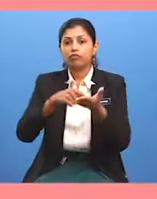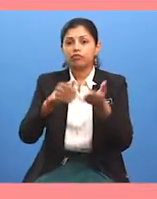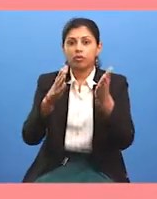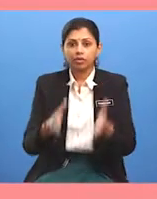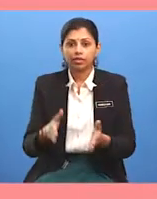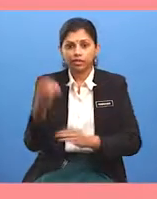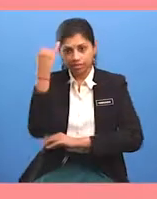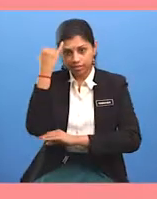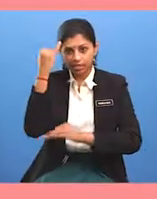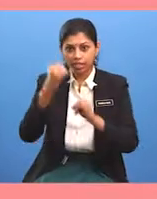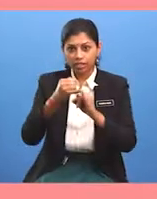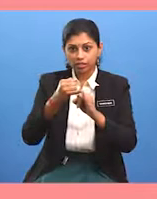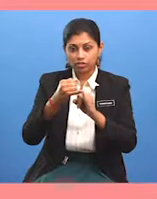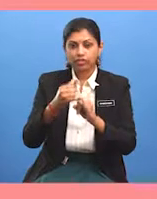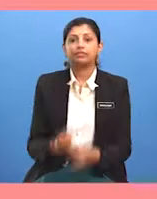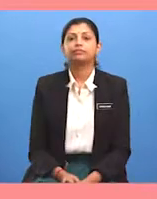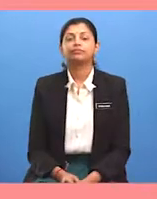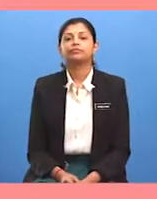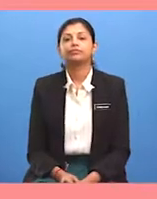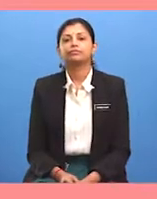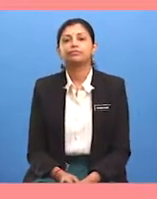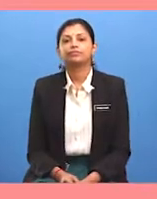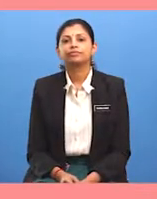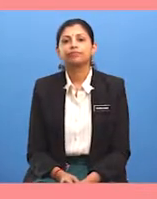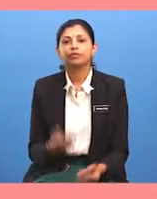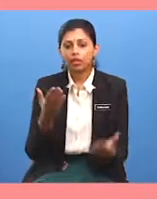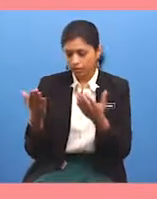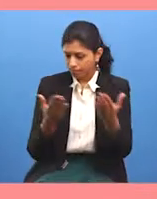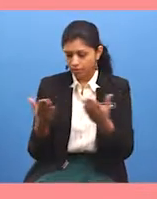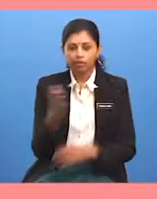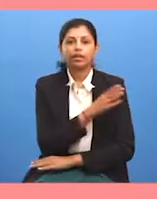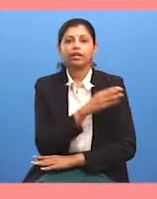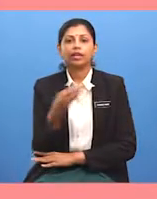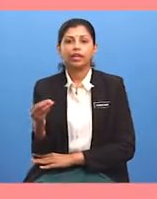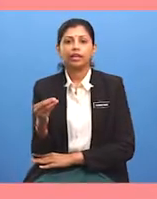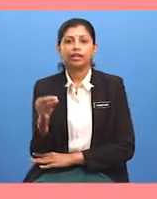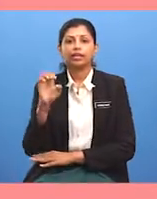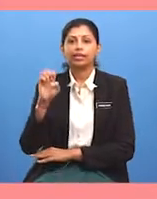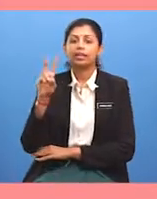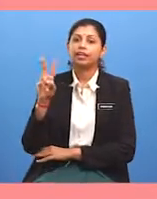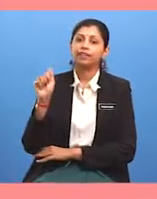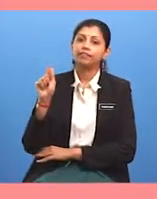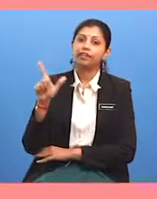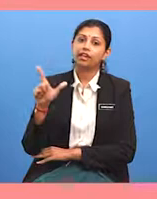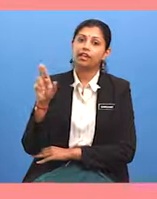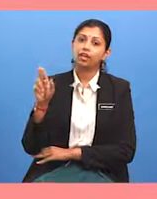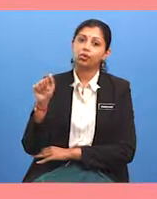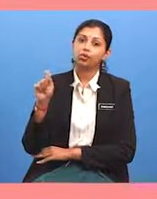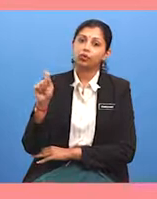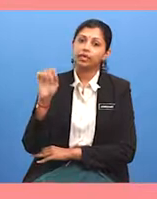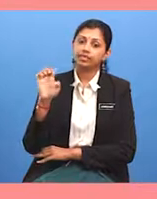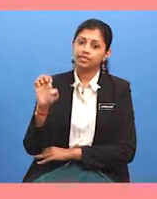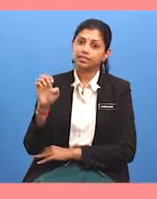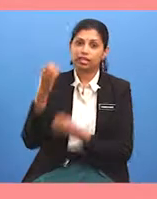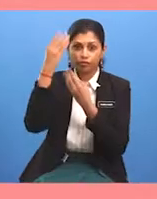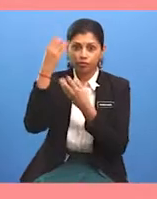intention, attitudes, and style, comparing and evaluating information